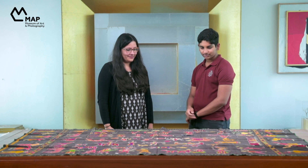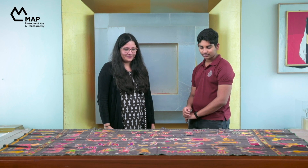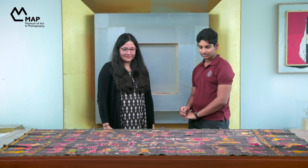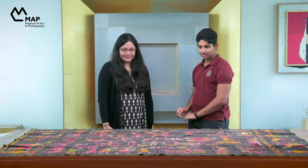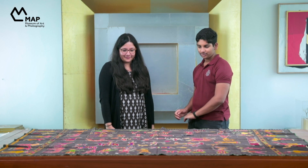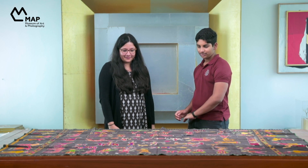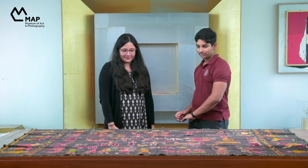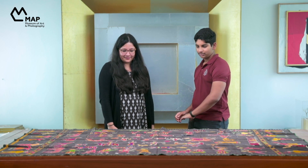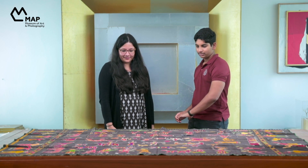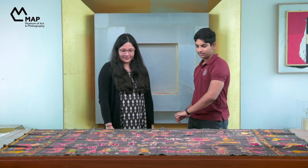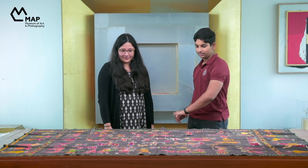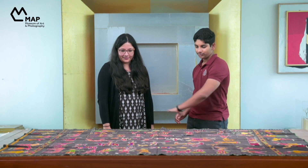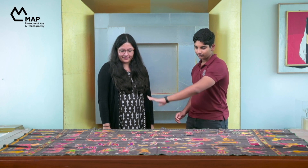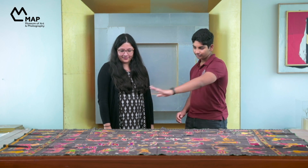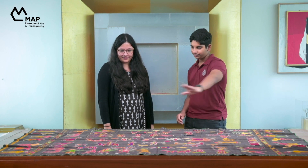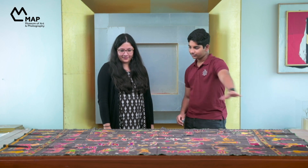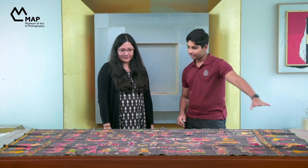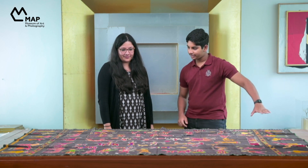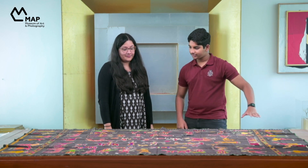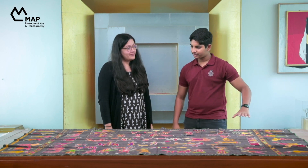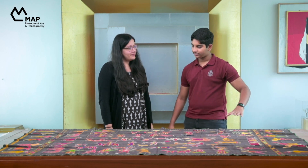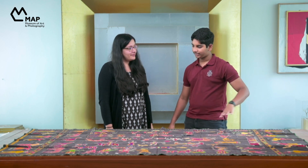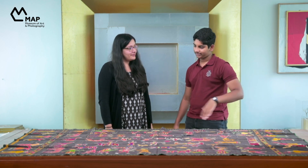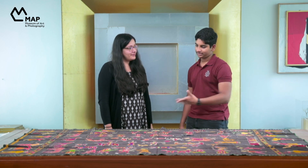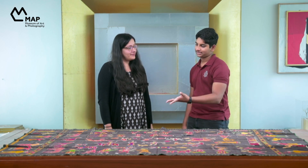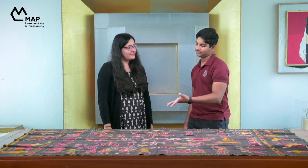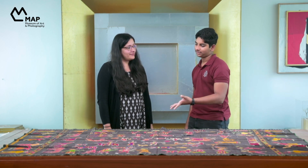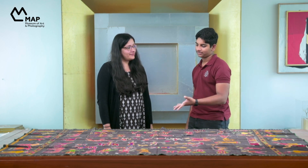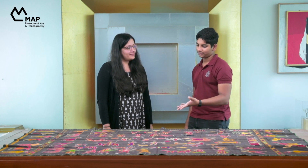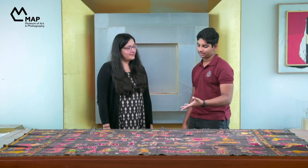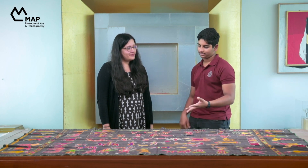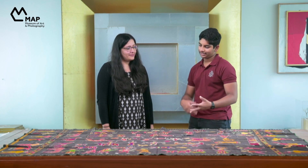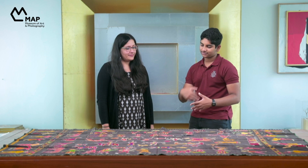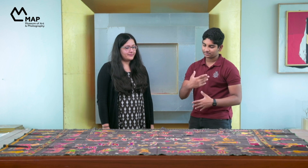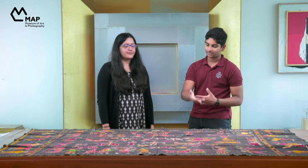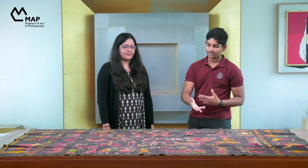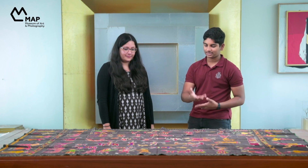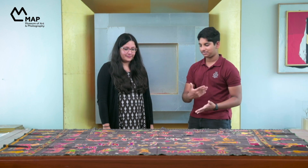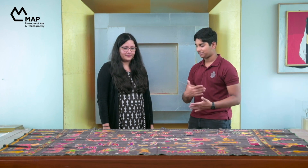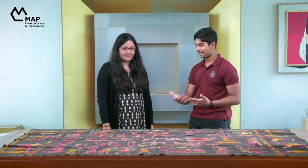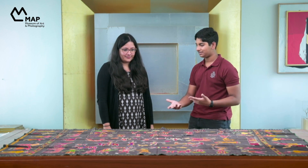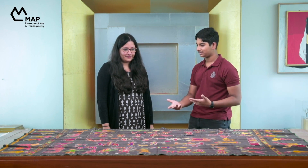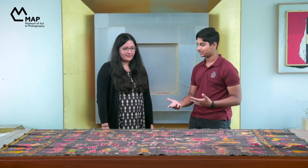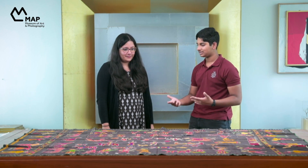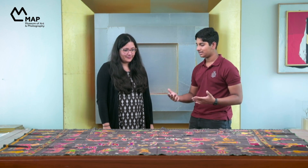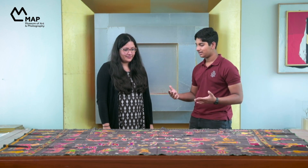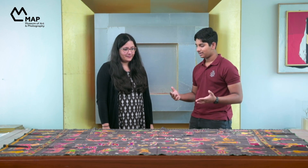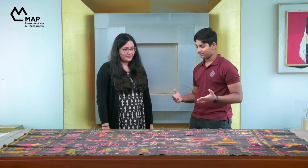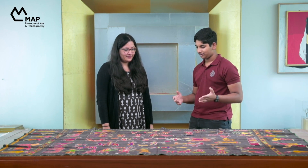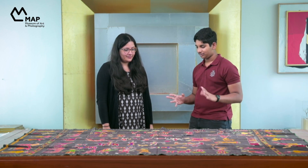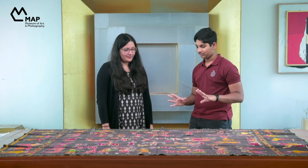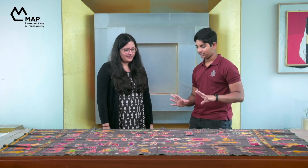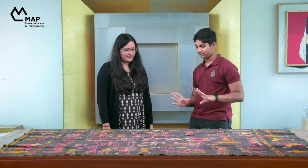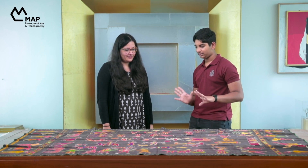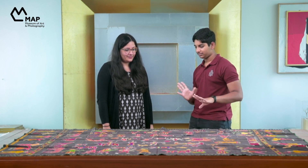cool. So, do all Phulkaris show like similar tales from mythologies, people, animals,